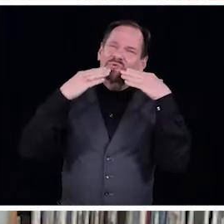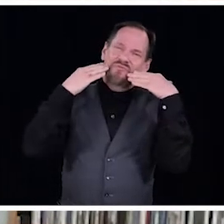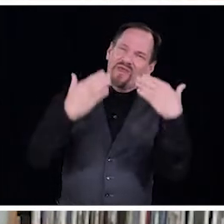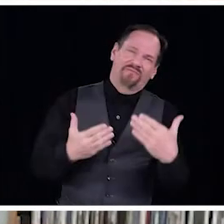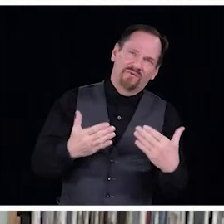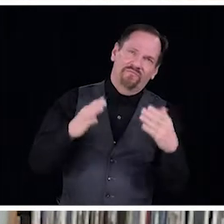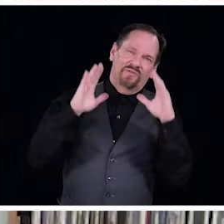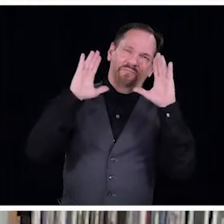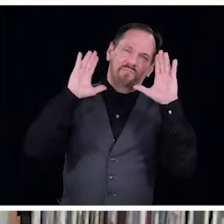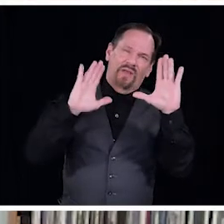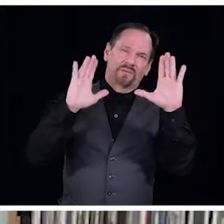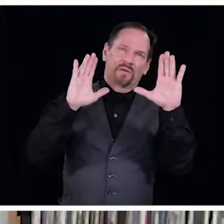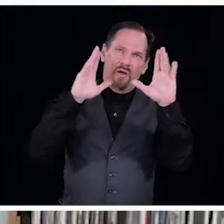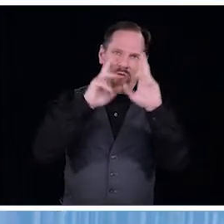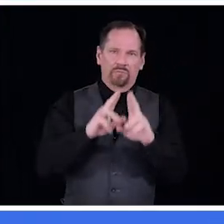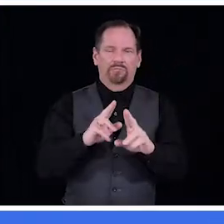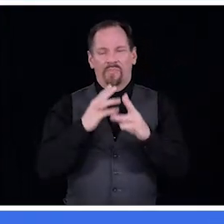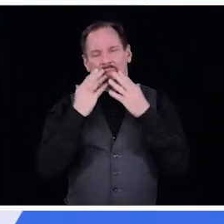this tremendous honor."